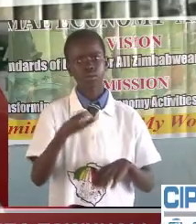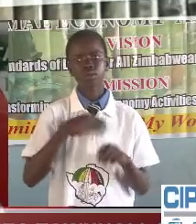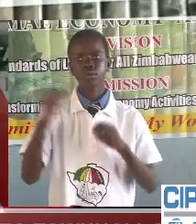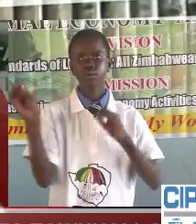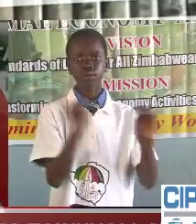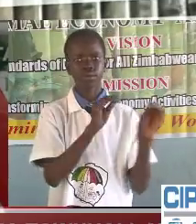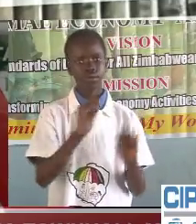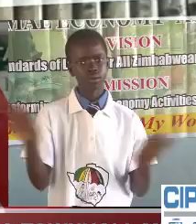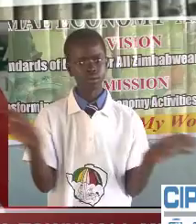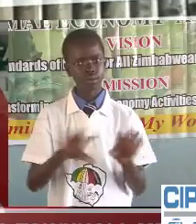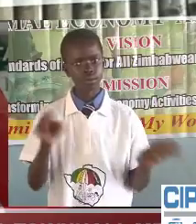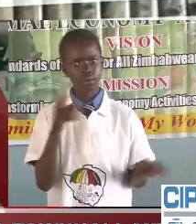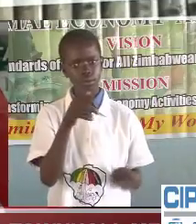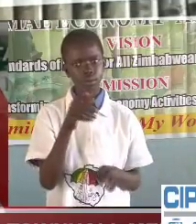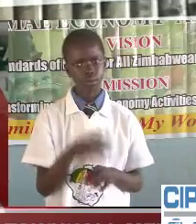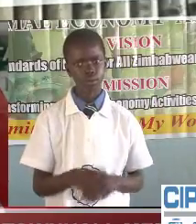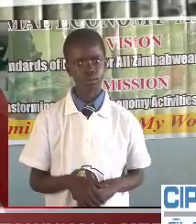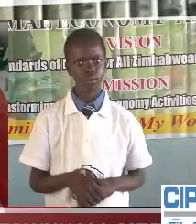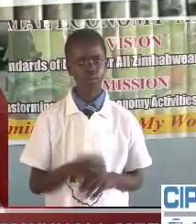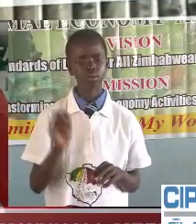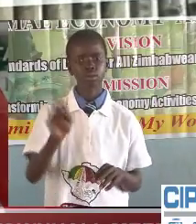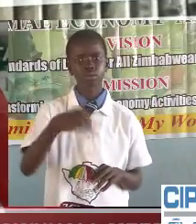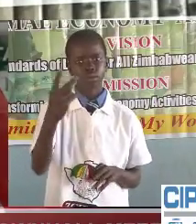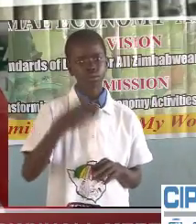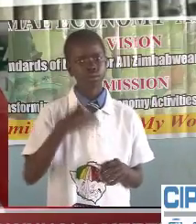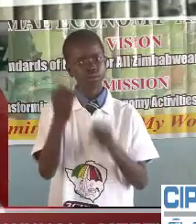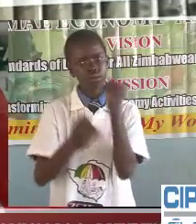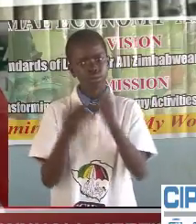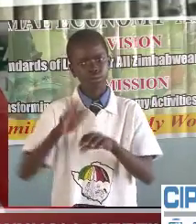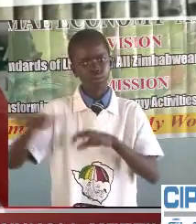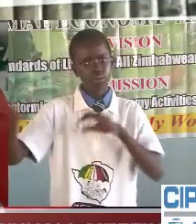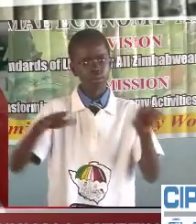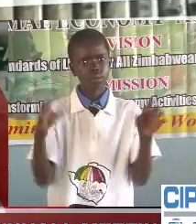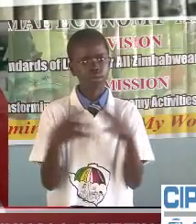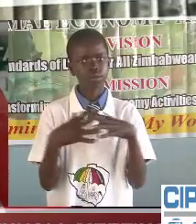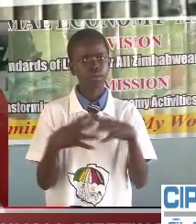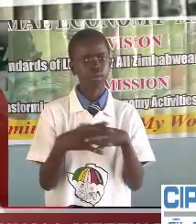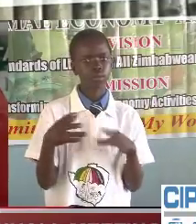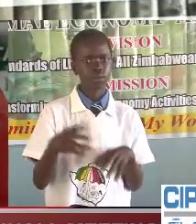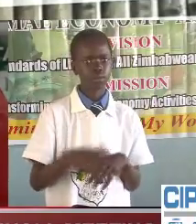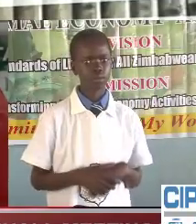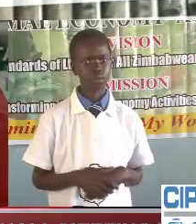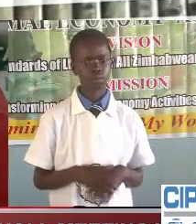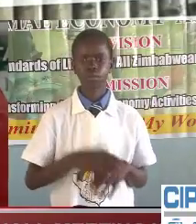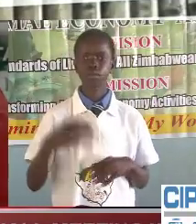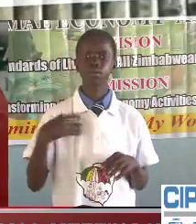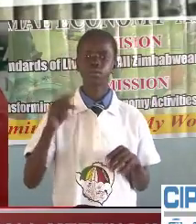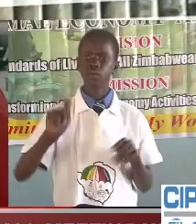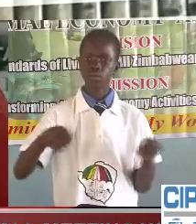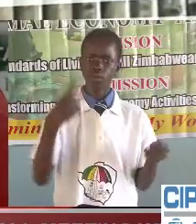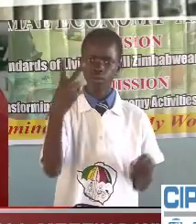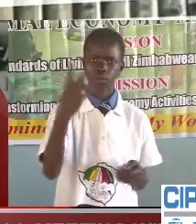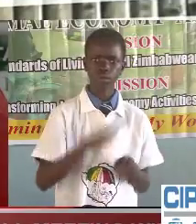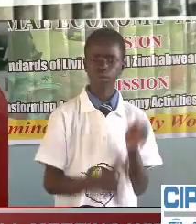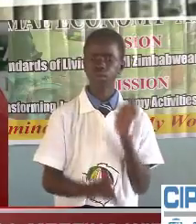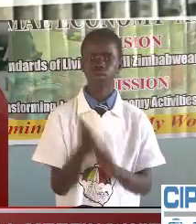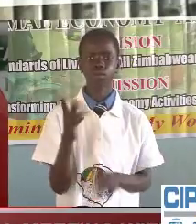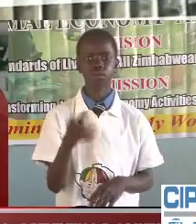we be subjected to rallies where we cannot answer. We shall demand our space.